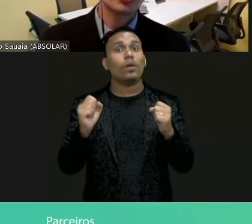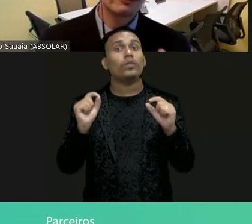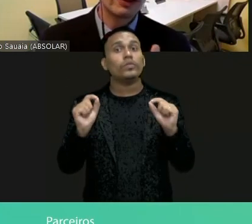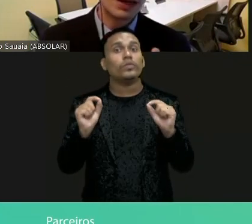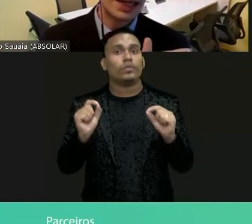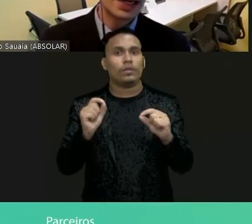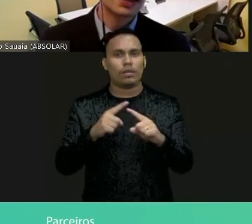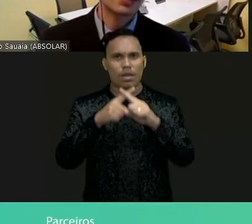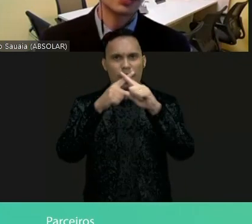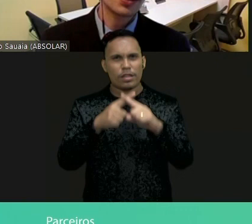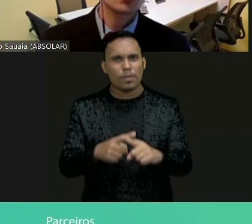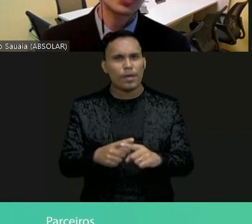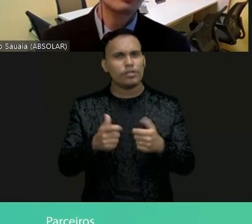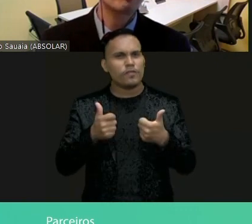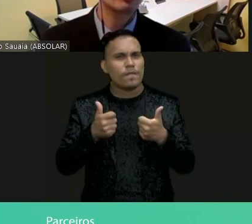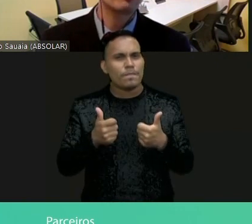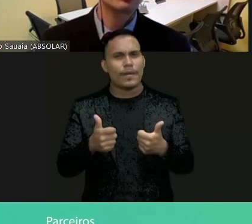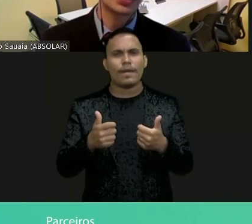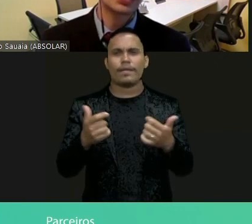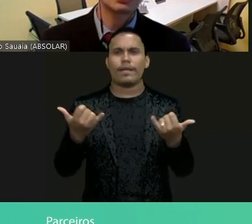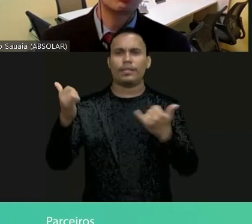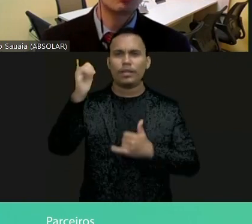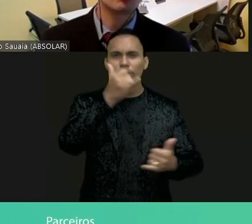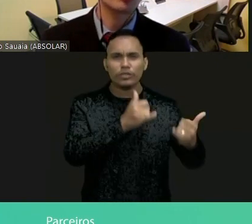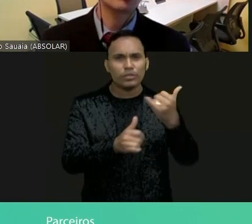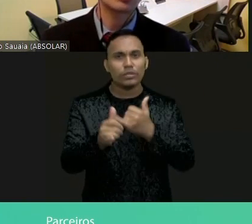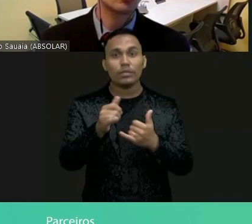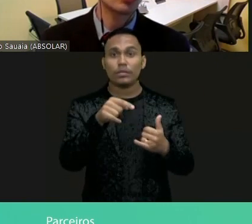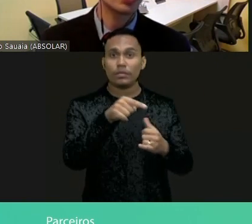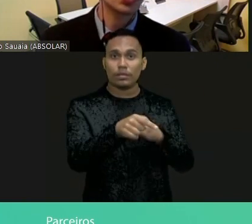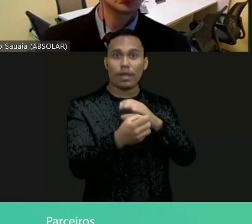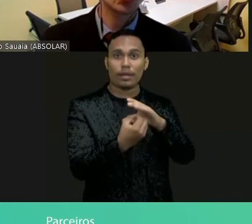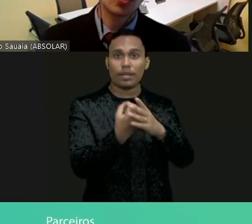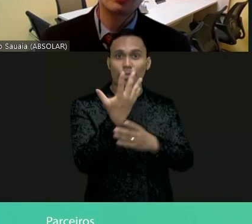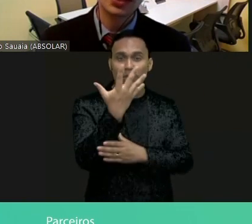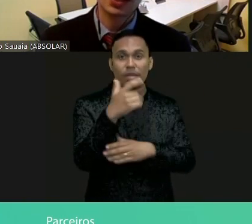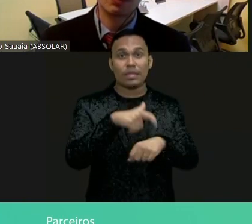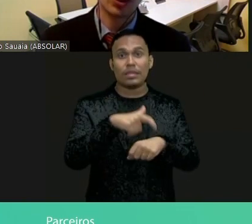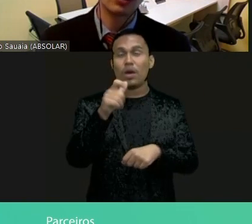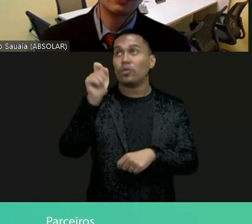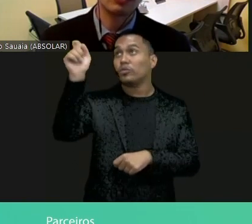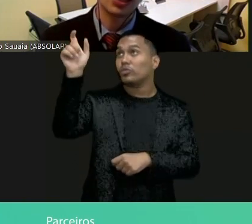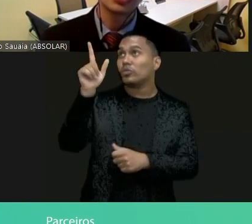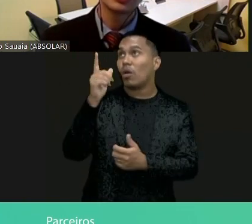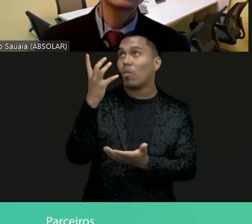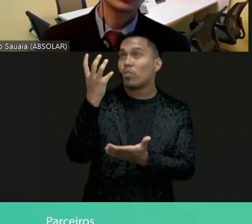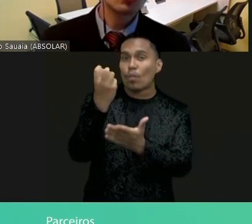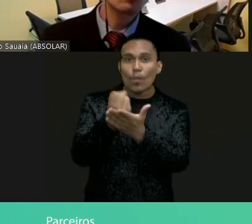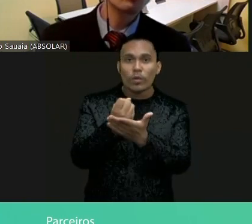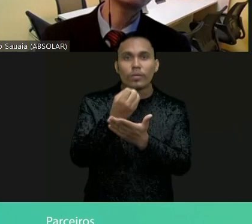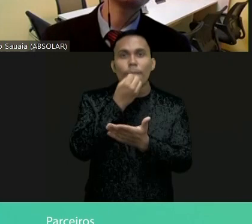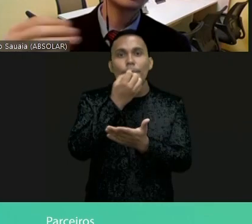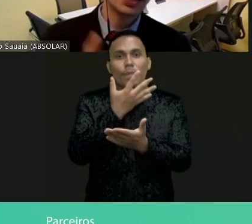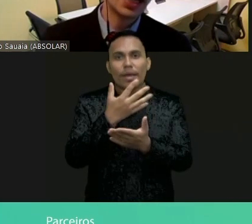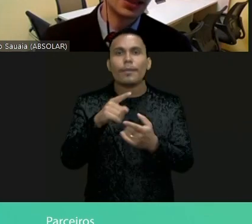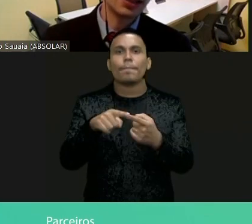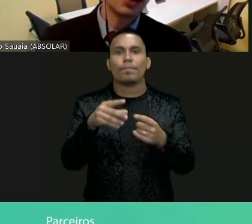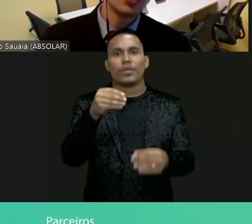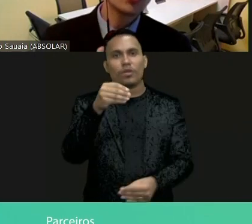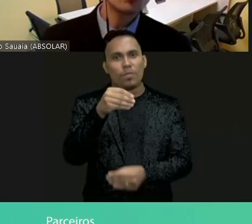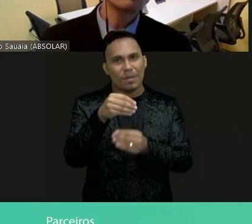for this energy, competitive and cheap energy, when the sun is actually